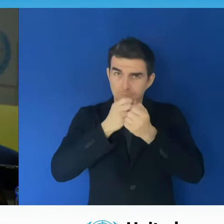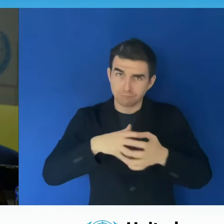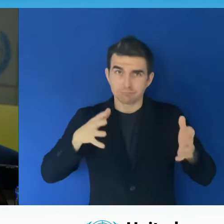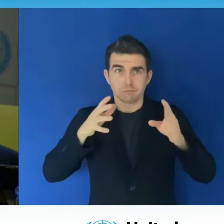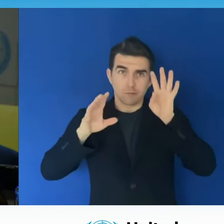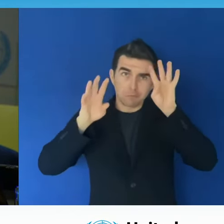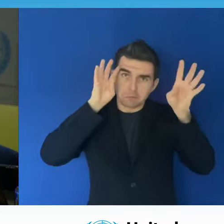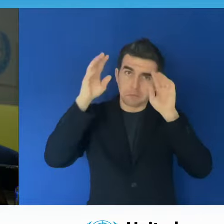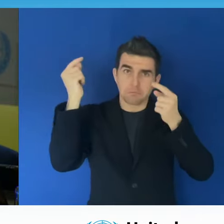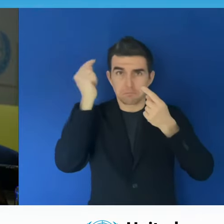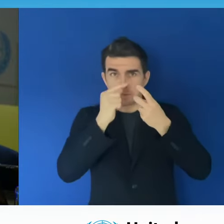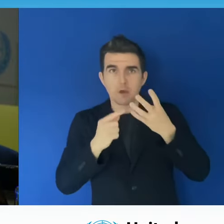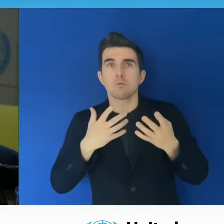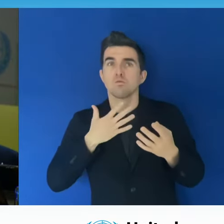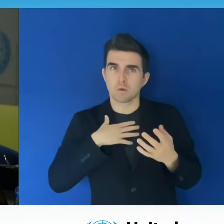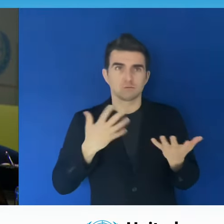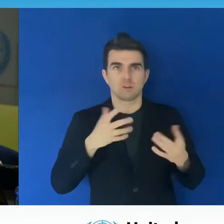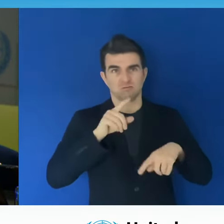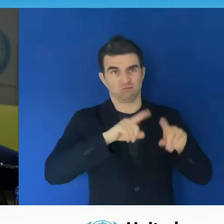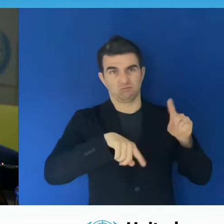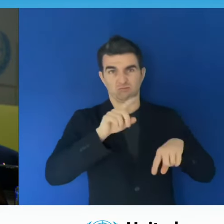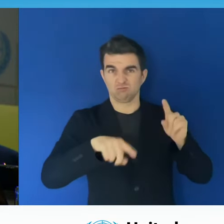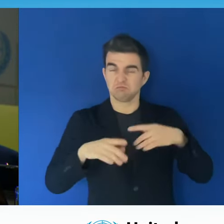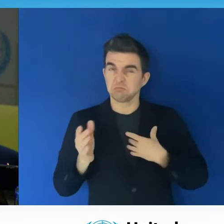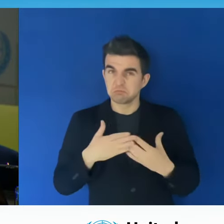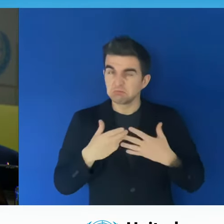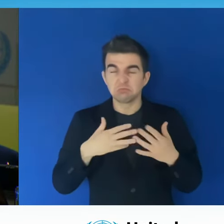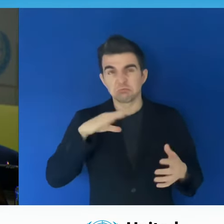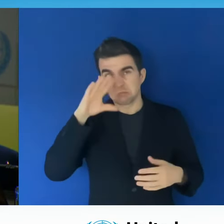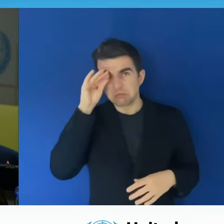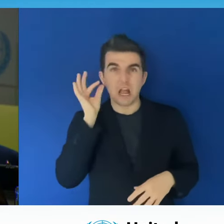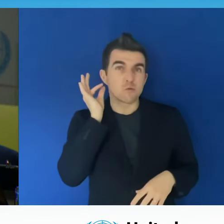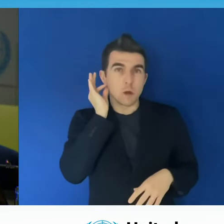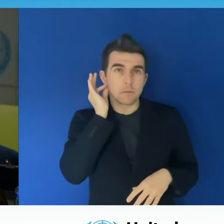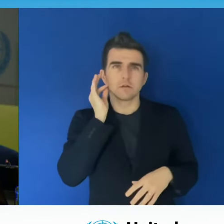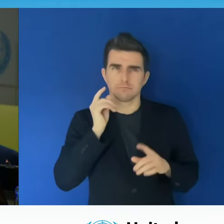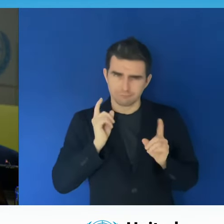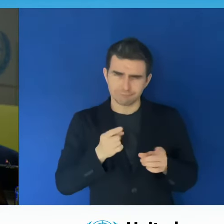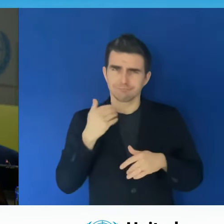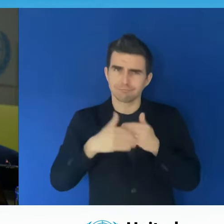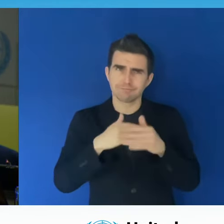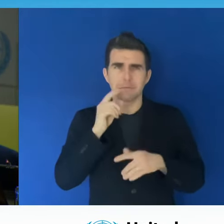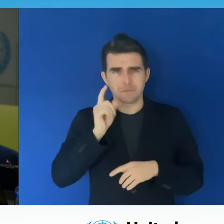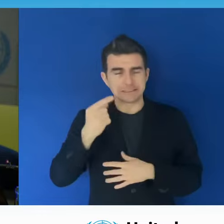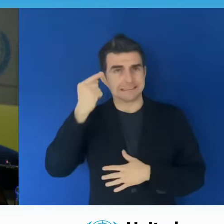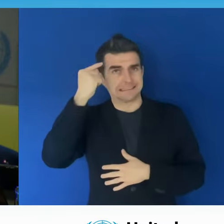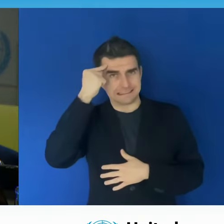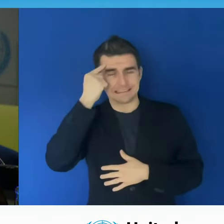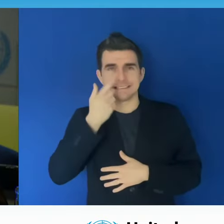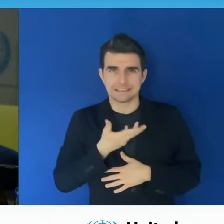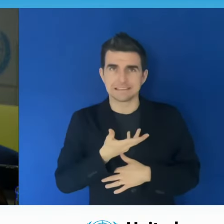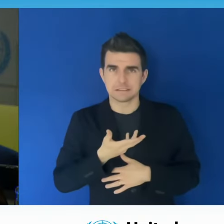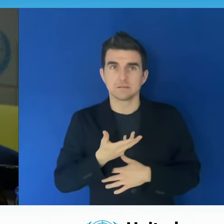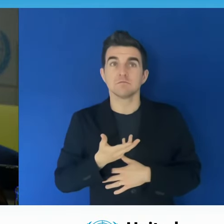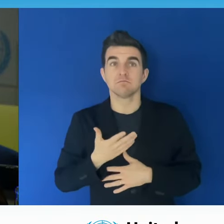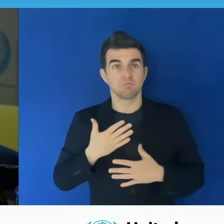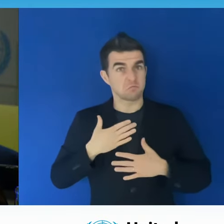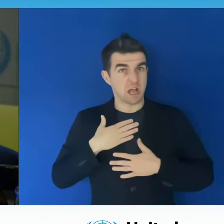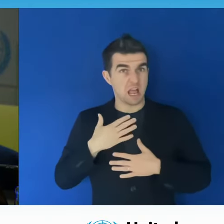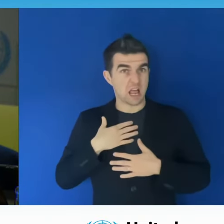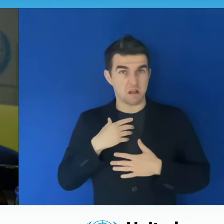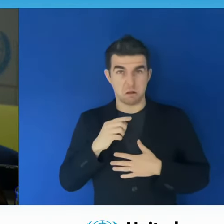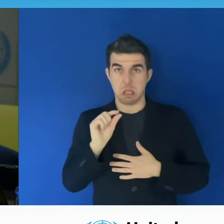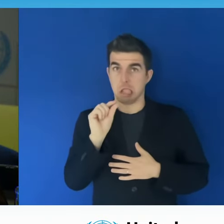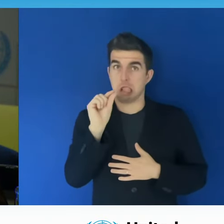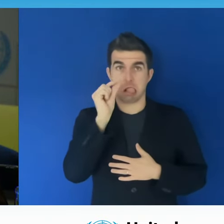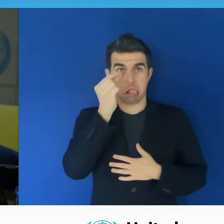be put into perspective. I think, based on my little experience, there are multiple actions that we can take. First, we